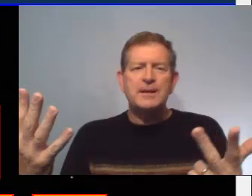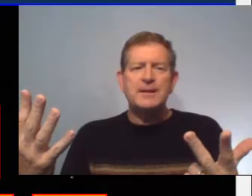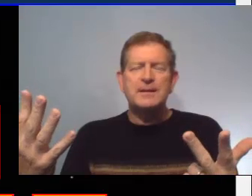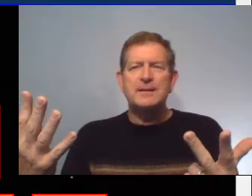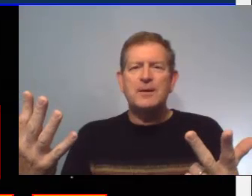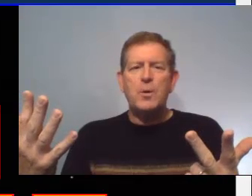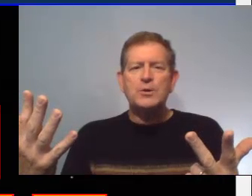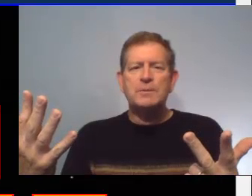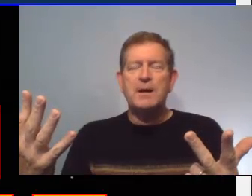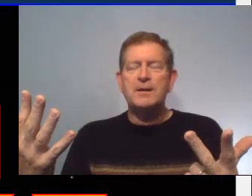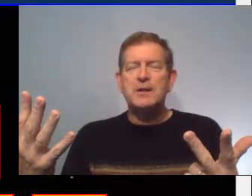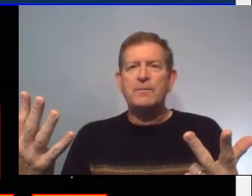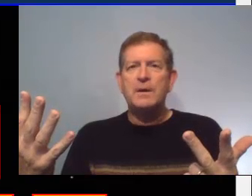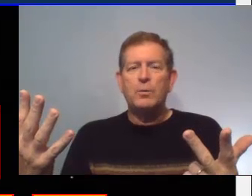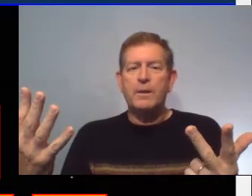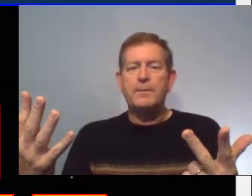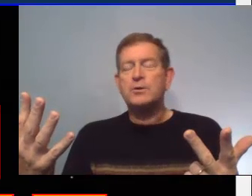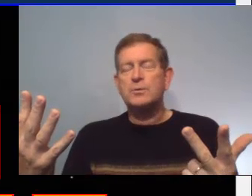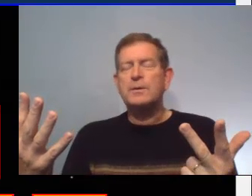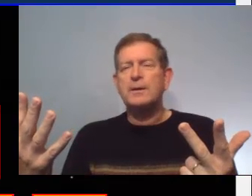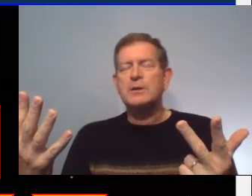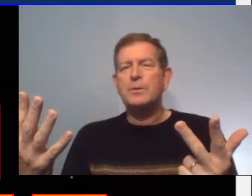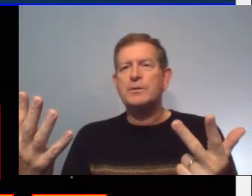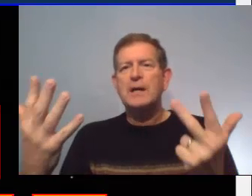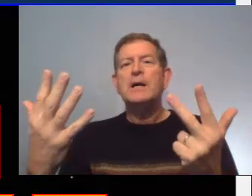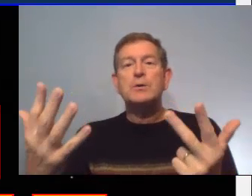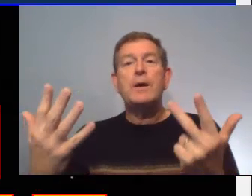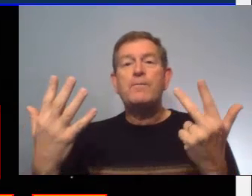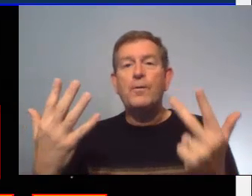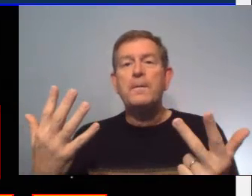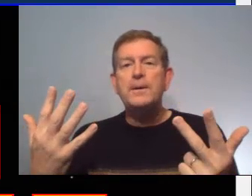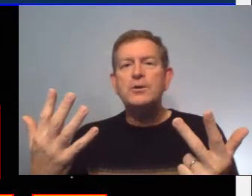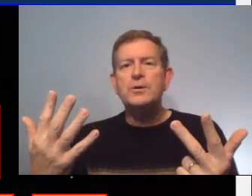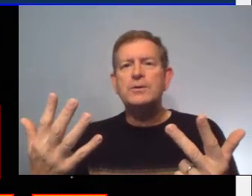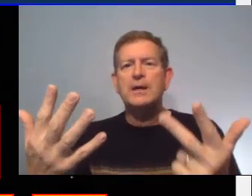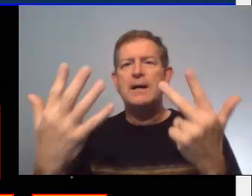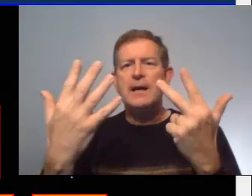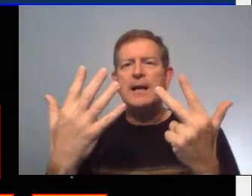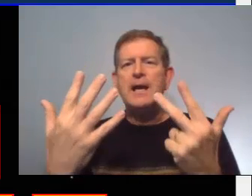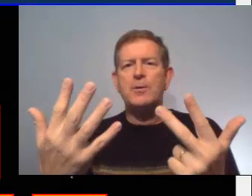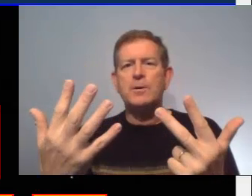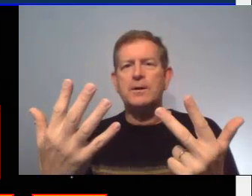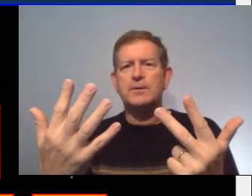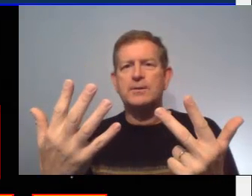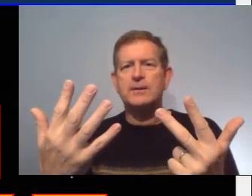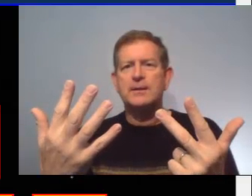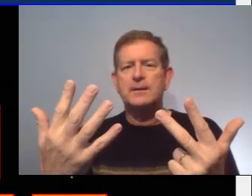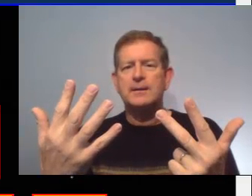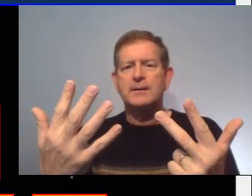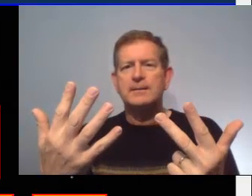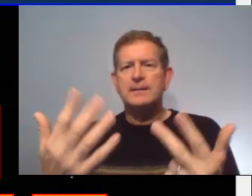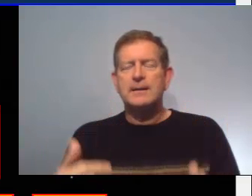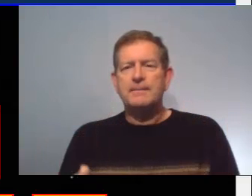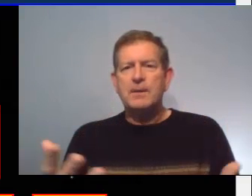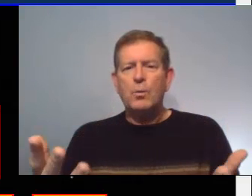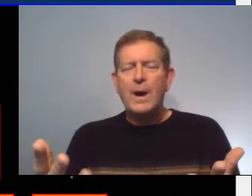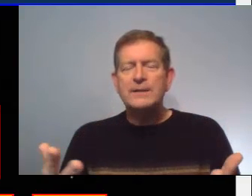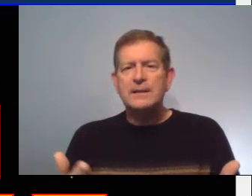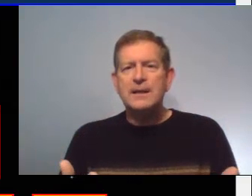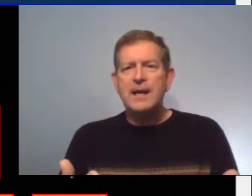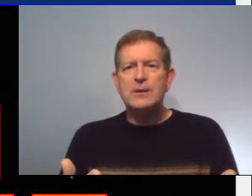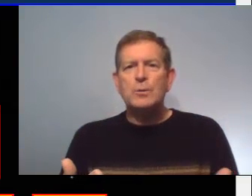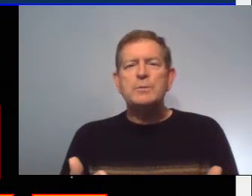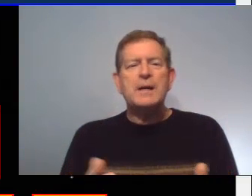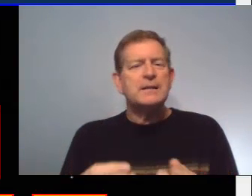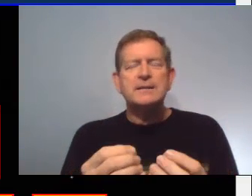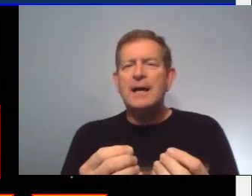consider the question mark itself, one of the pictures we could, I suppose. So we have 4 pictures and 8 words. Why is that